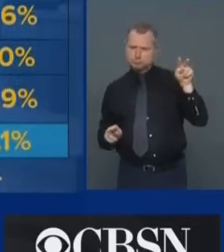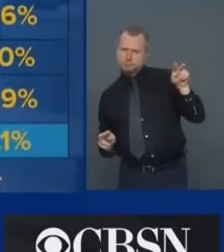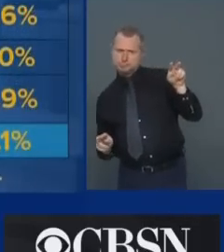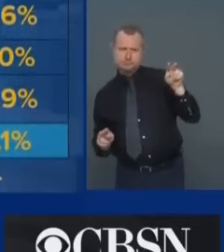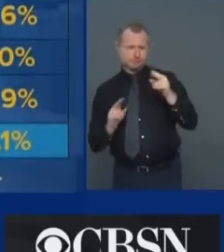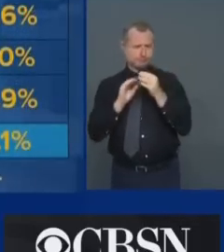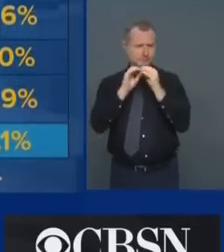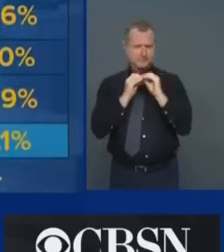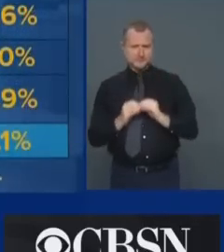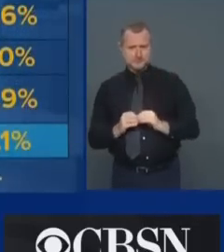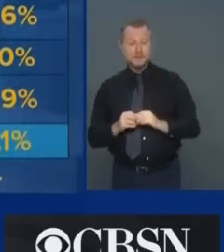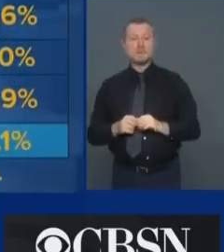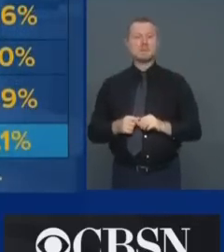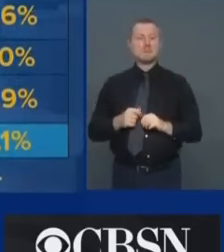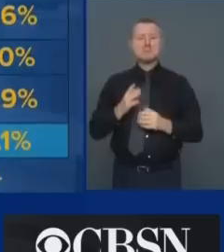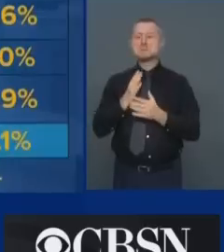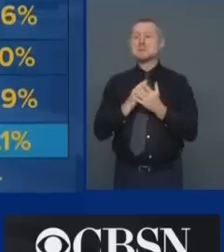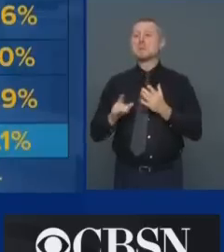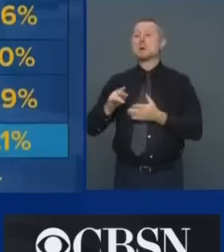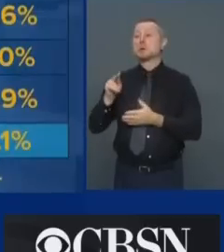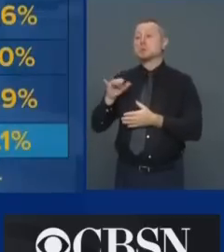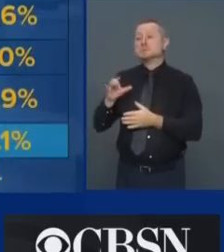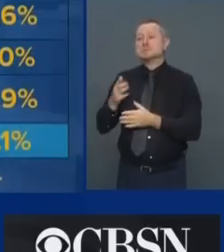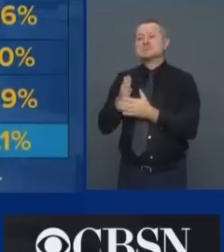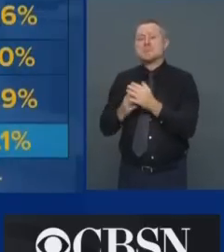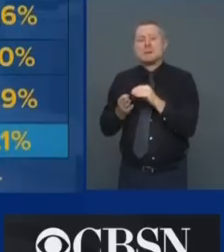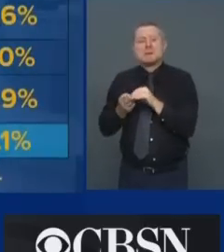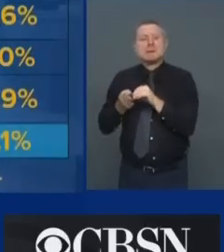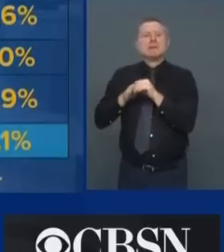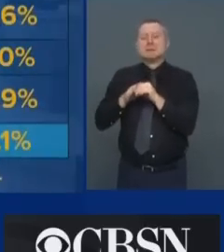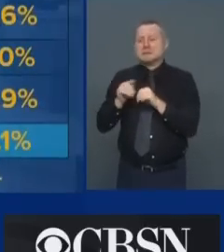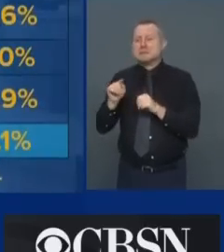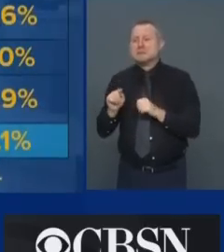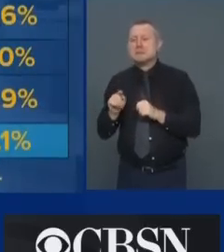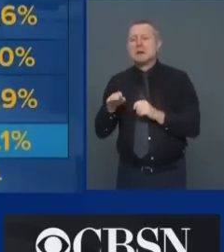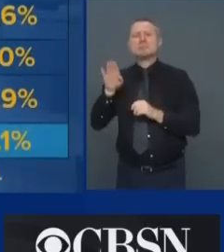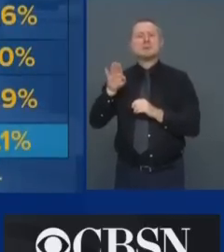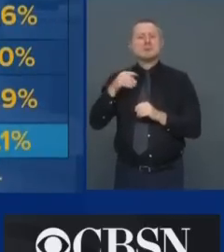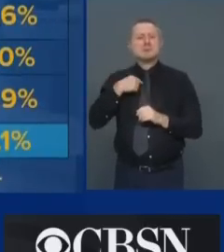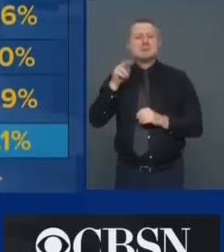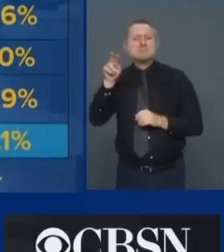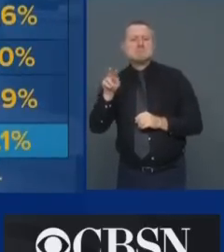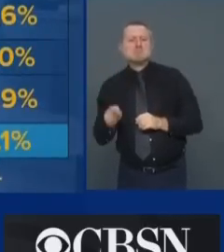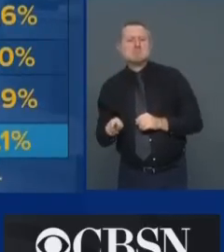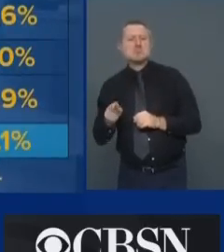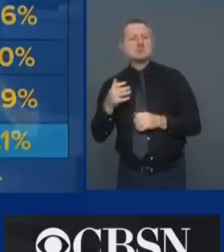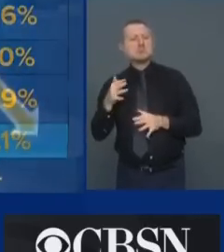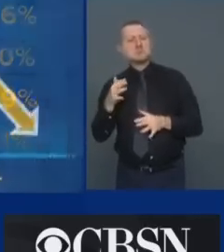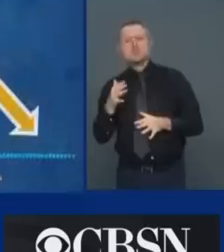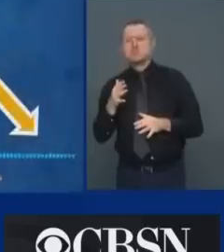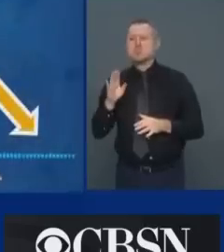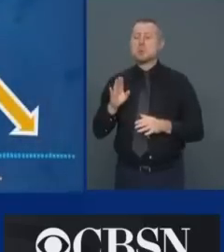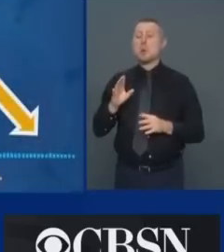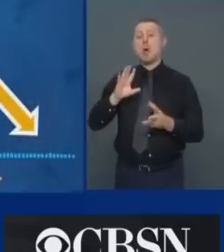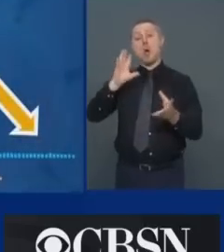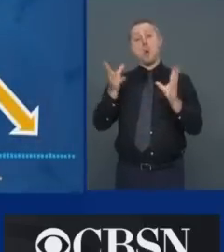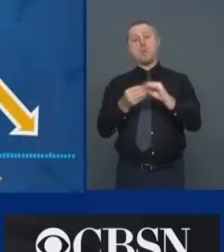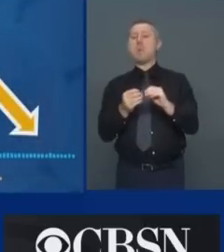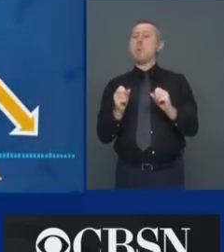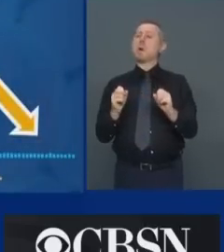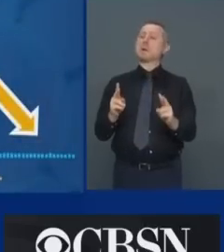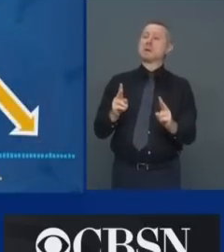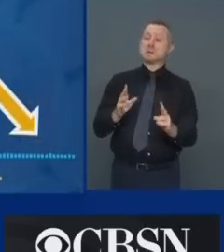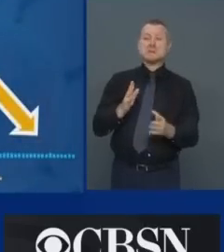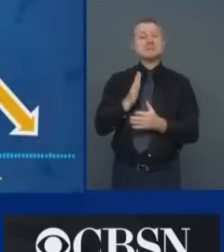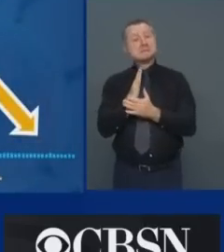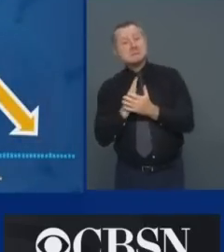there's been some ticks, but overall, we are still okay. A few caution flags that we're